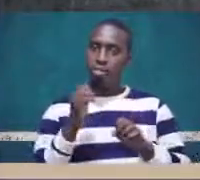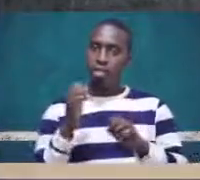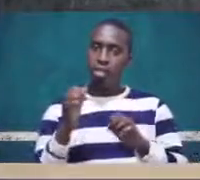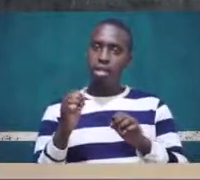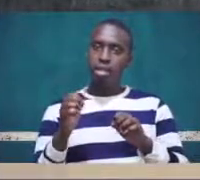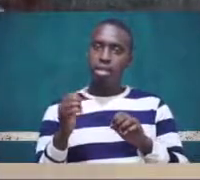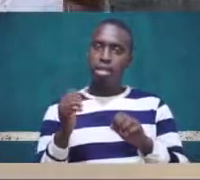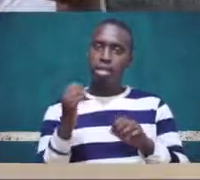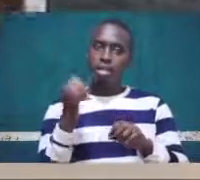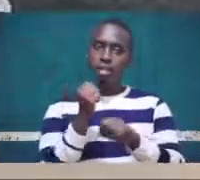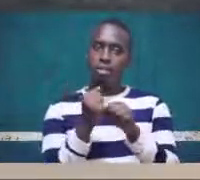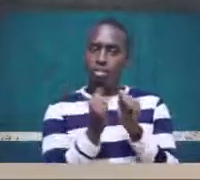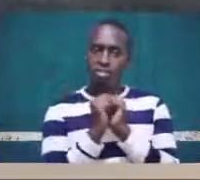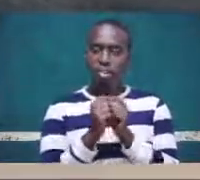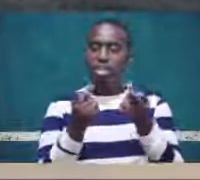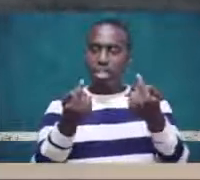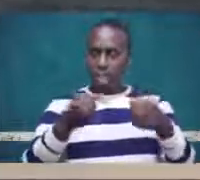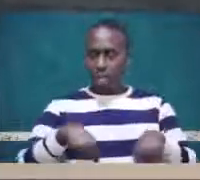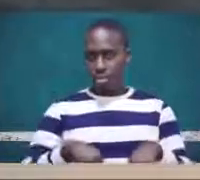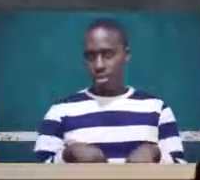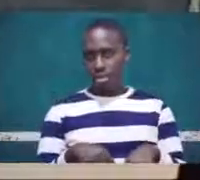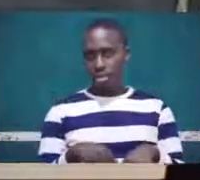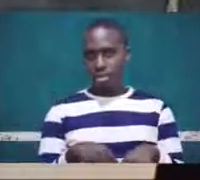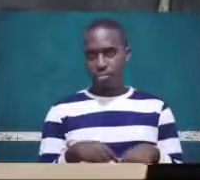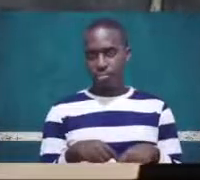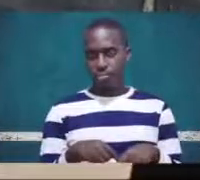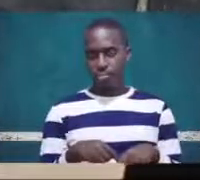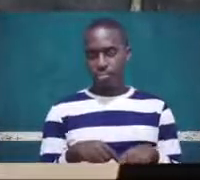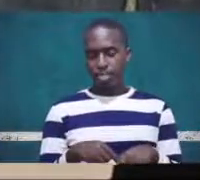integration, it is the coming